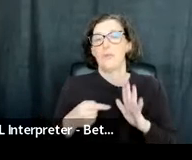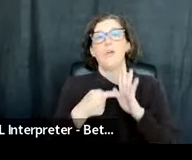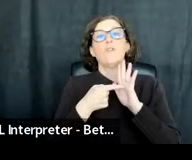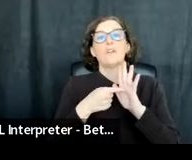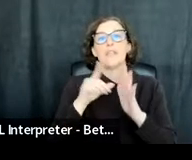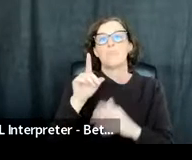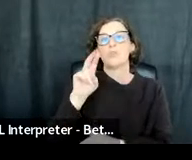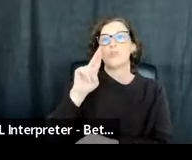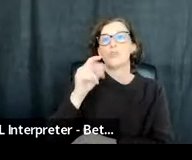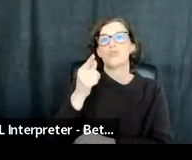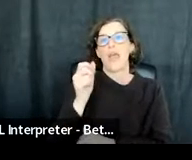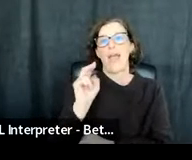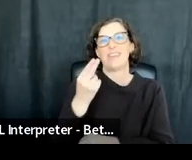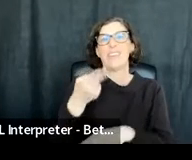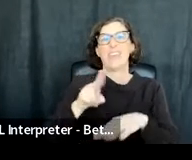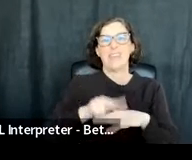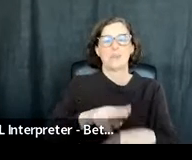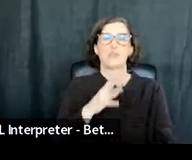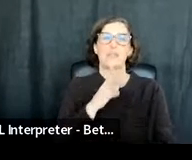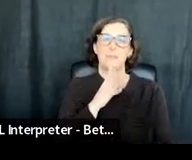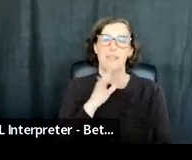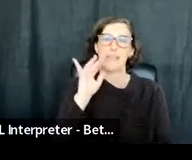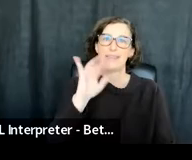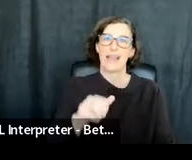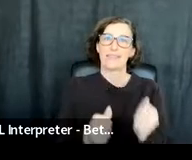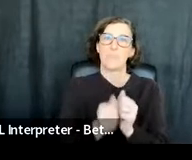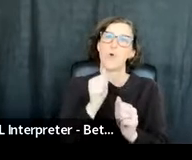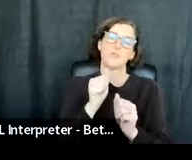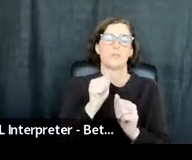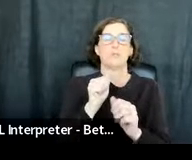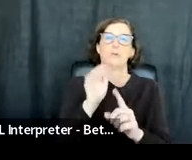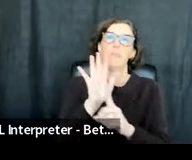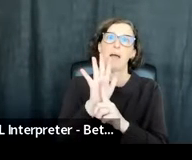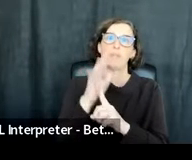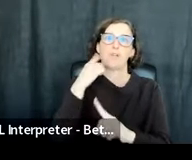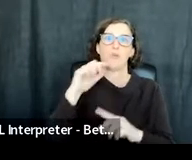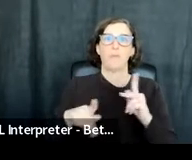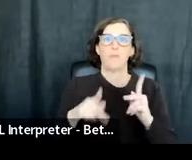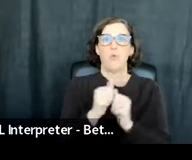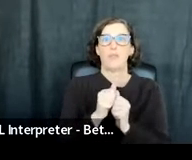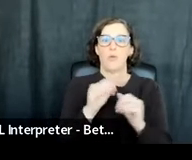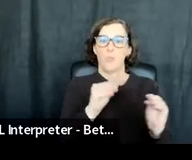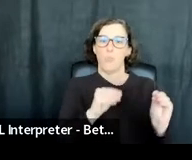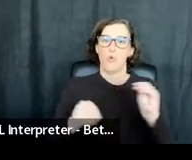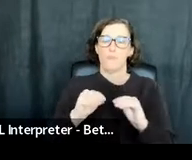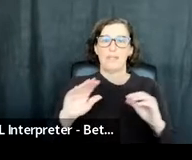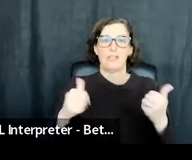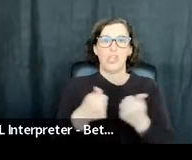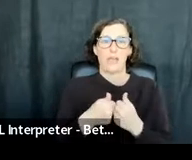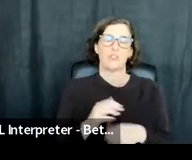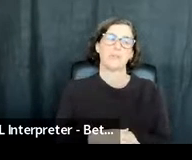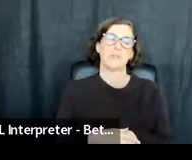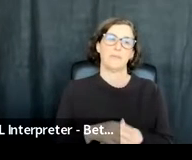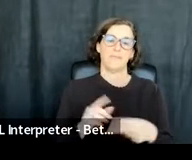Dragon Naturally Speaking, probably the most popular for people with mobility challenges. The JAWS program,